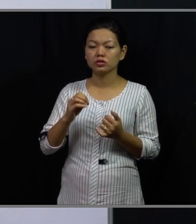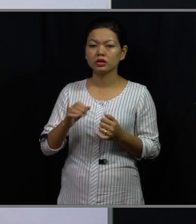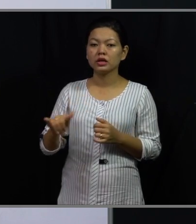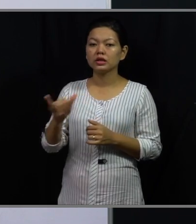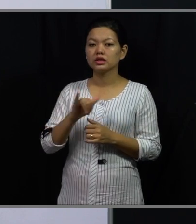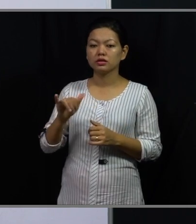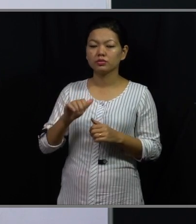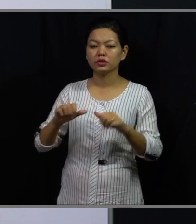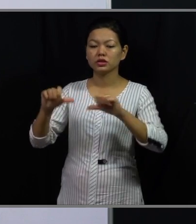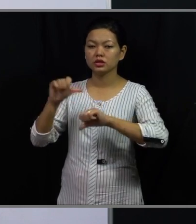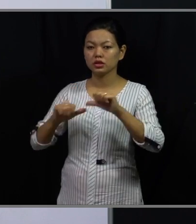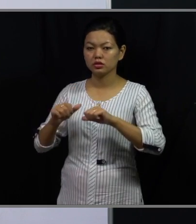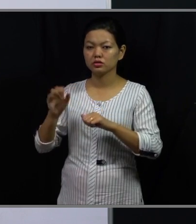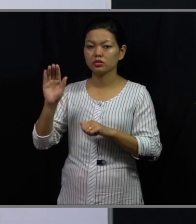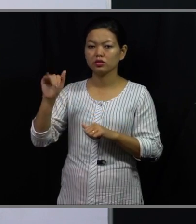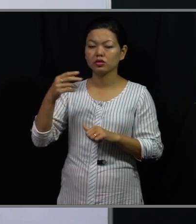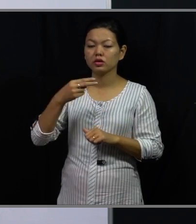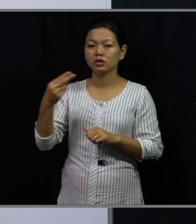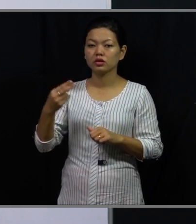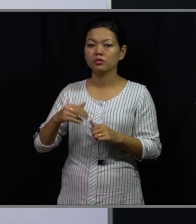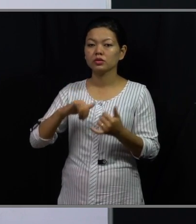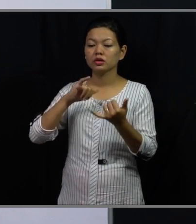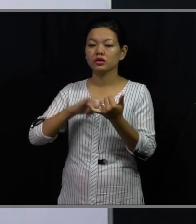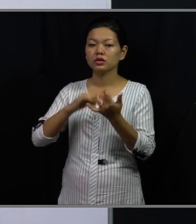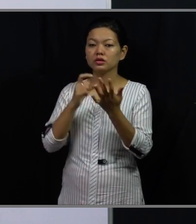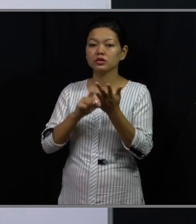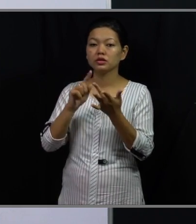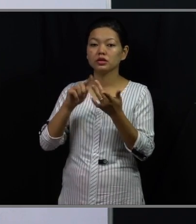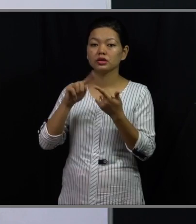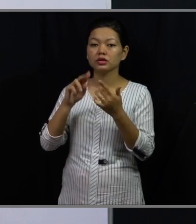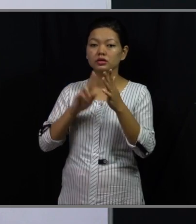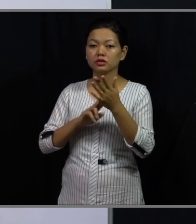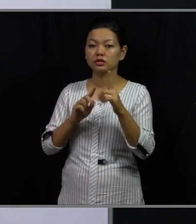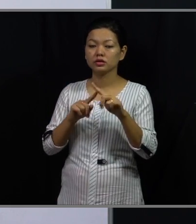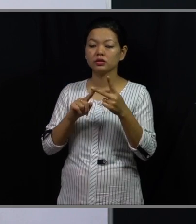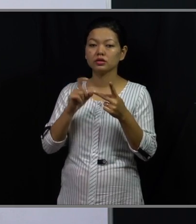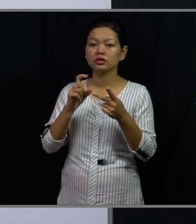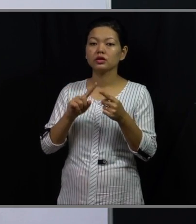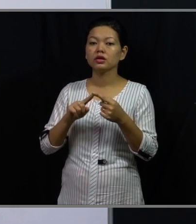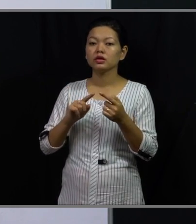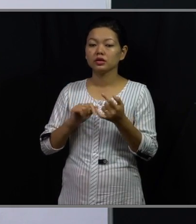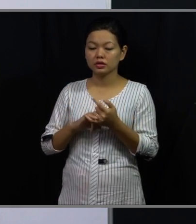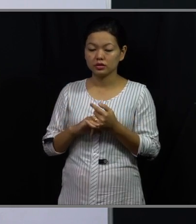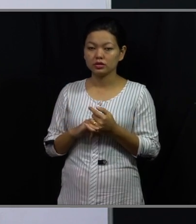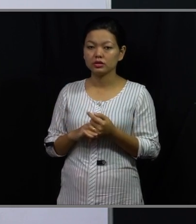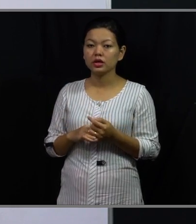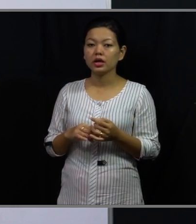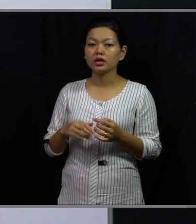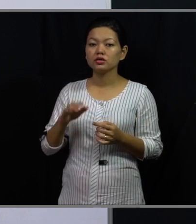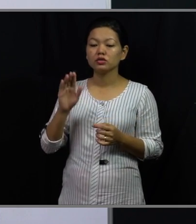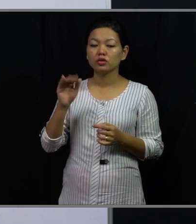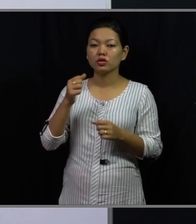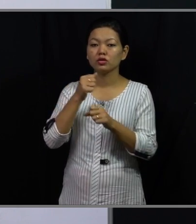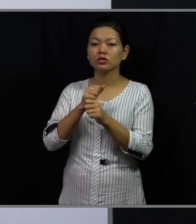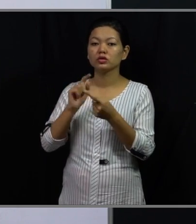synthesis, and a general science. It should generalize the varieties of sciences, and it is connected even